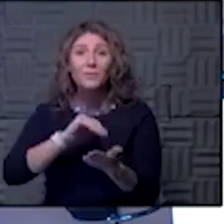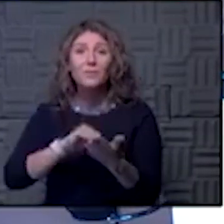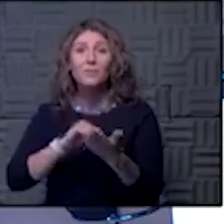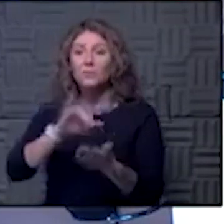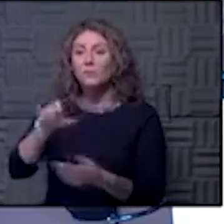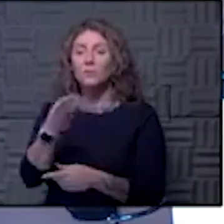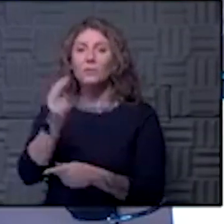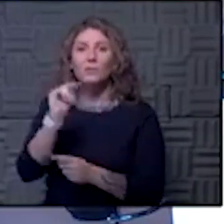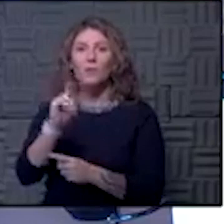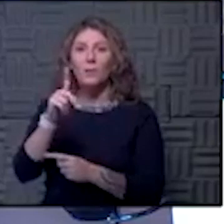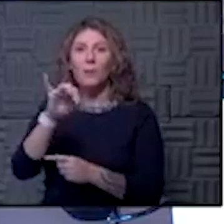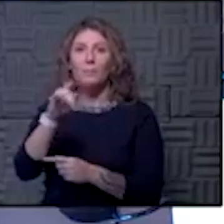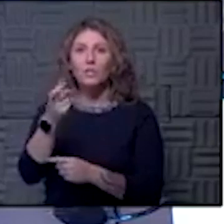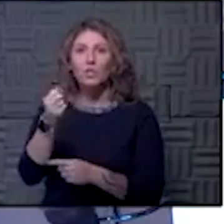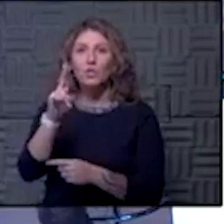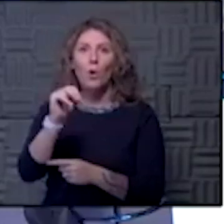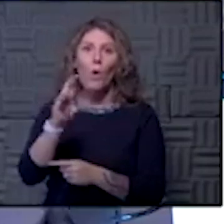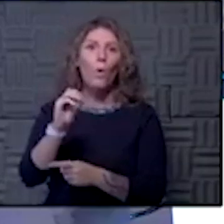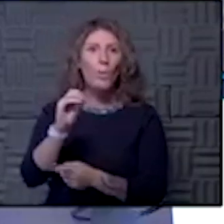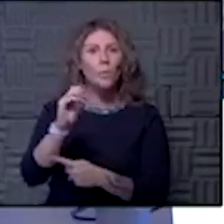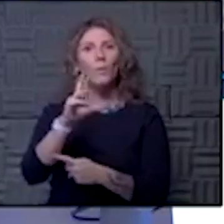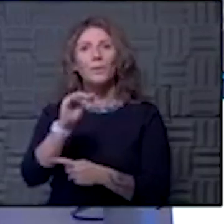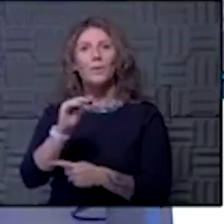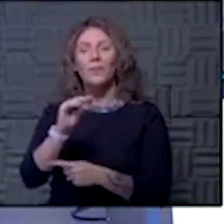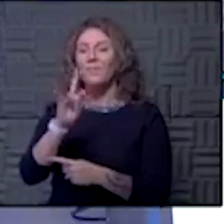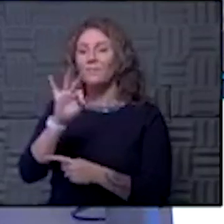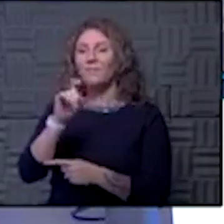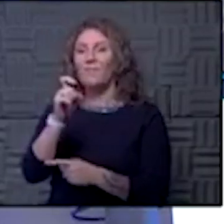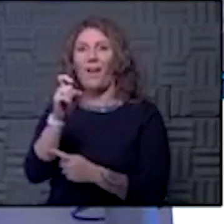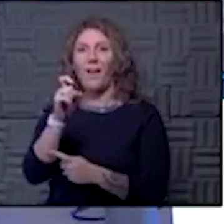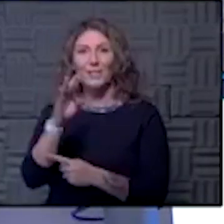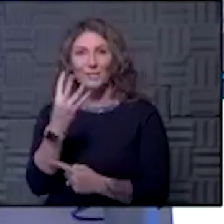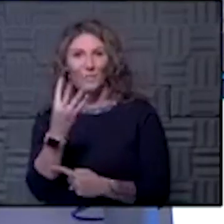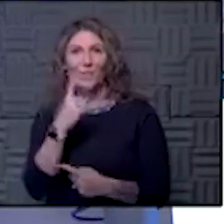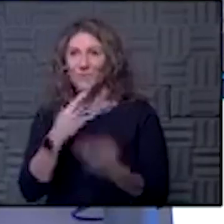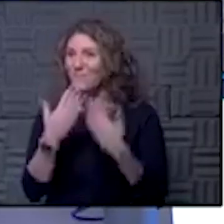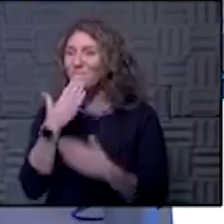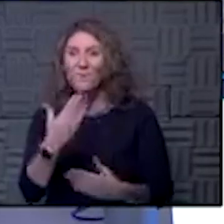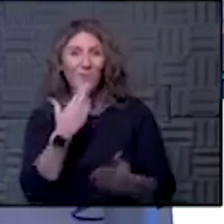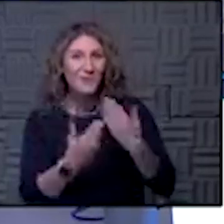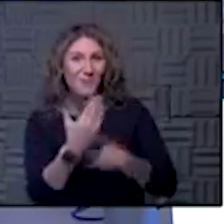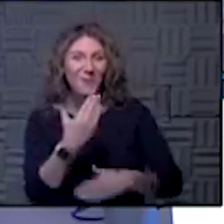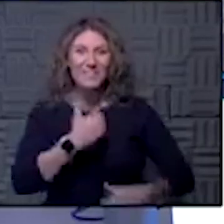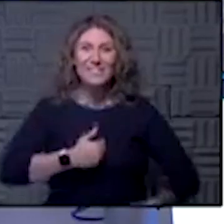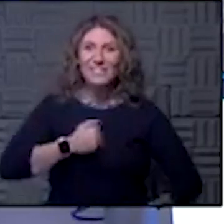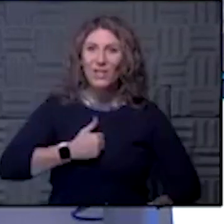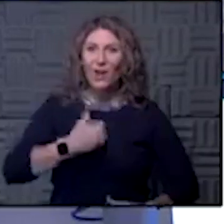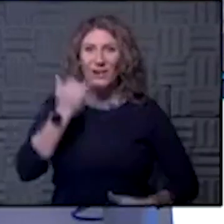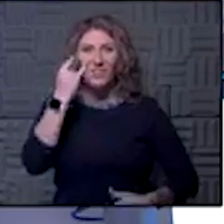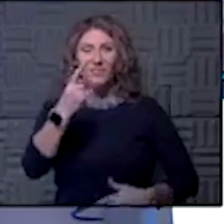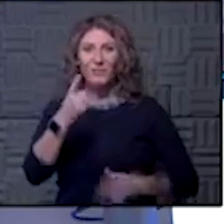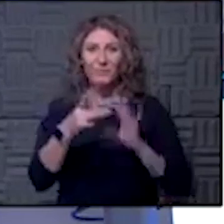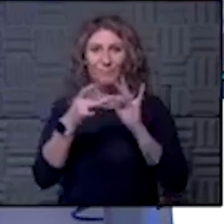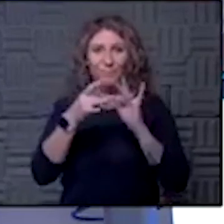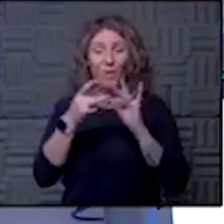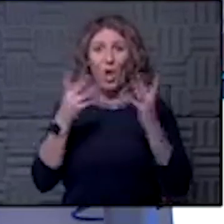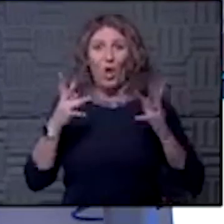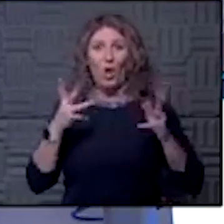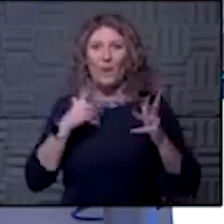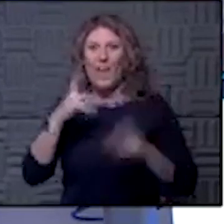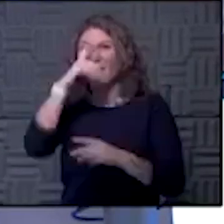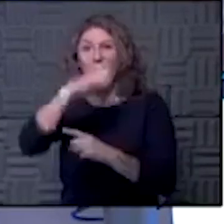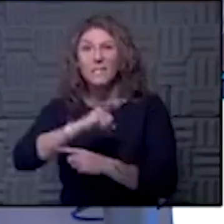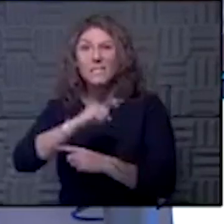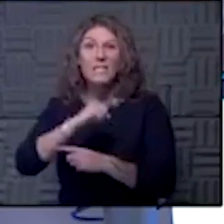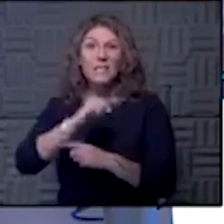John Pepitone over at Fox 4. Hey, John. And good morning. I'm sorry if you've talked about this already. I missed the